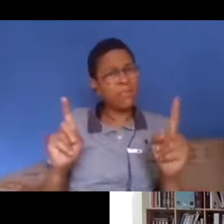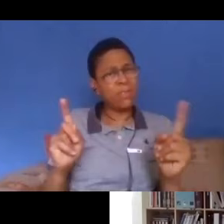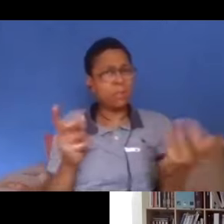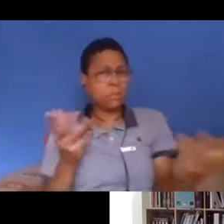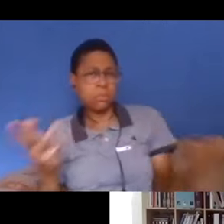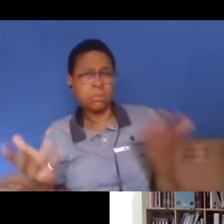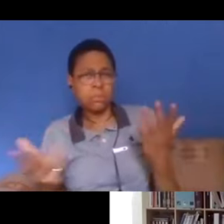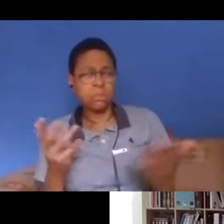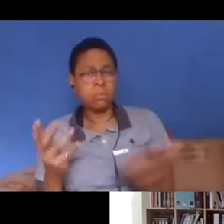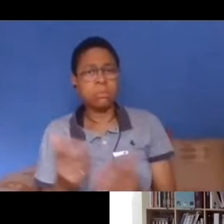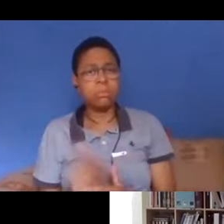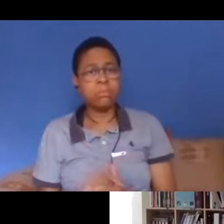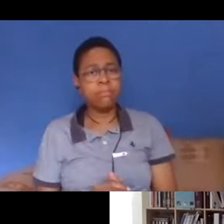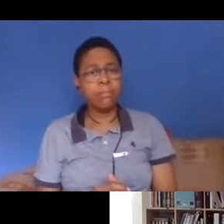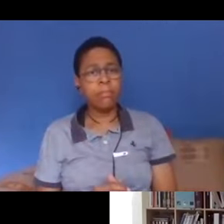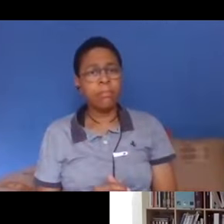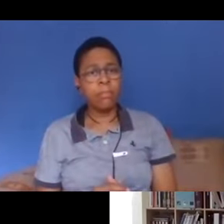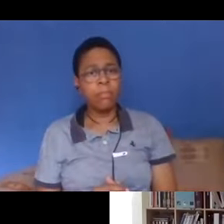have a view on that?